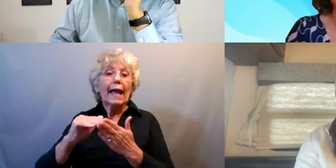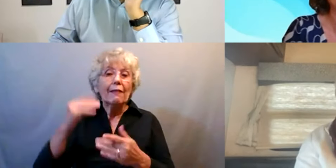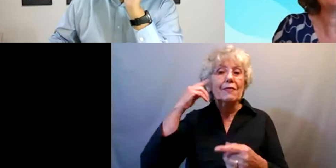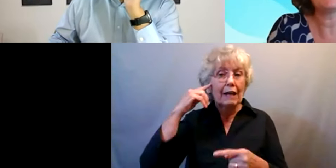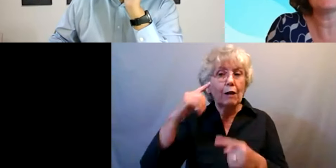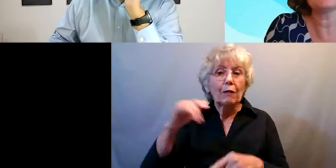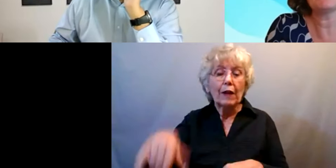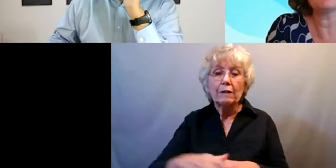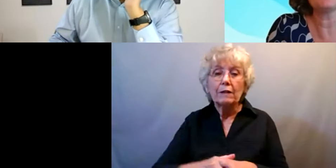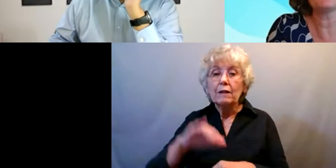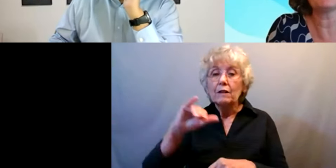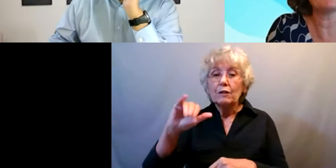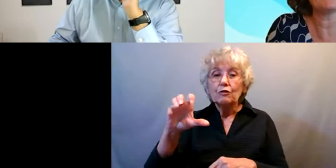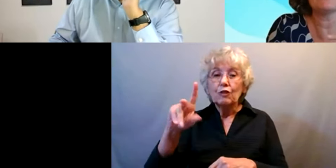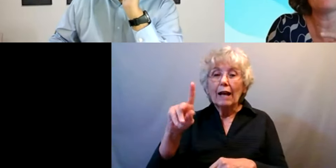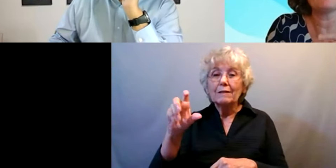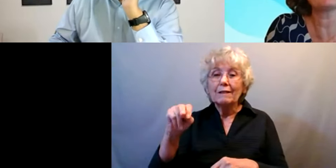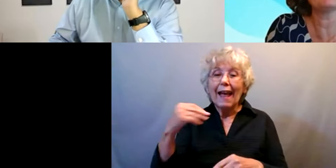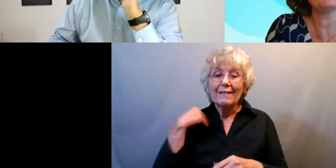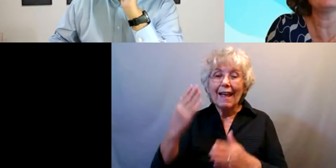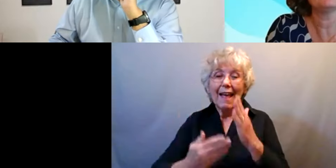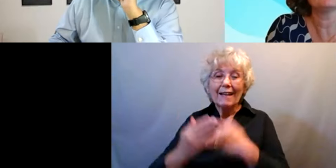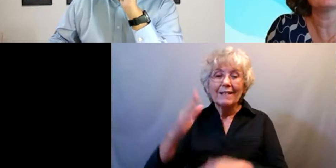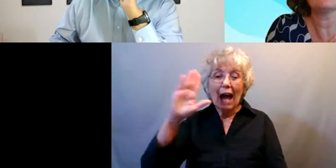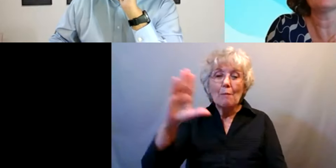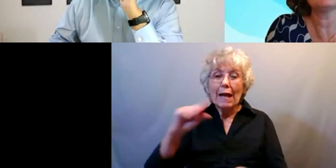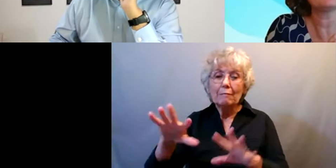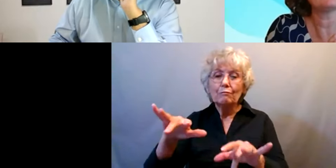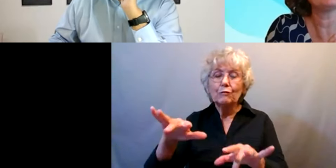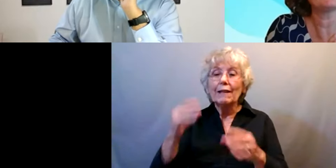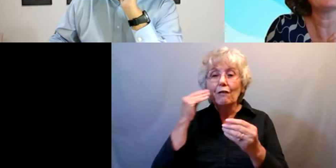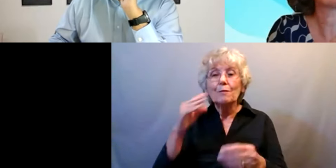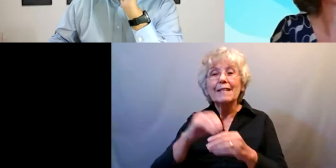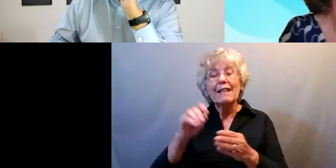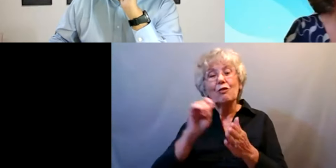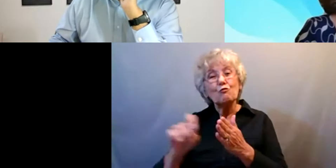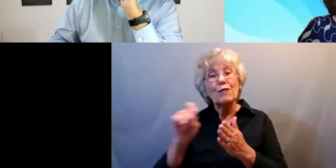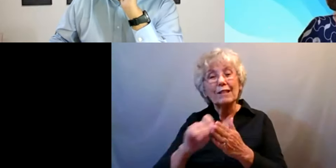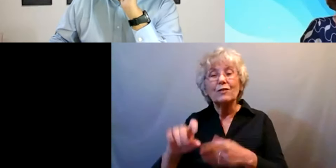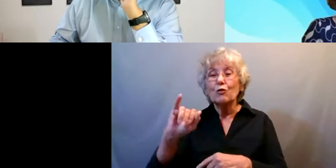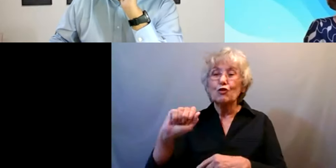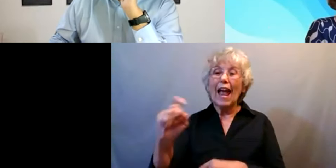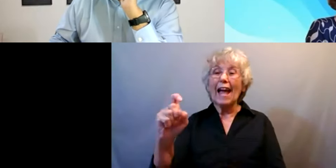Thank you. And I see Jax's hand is up, and he's also put some information in the written chat. So Jax?